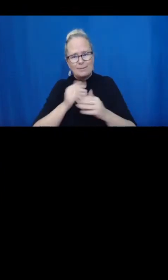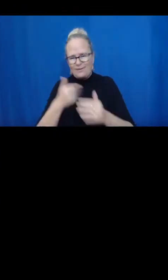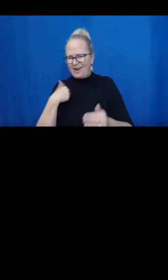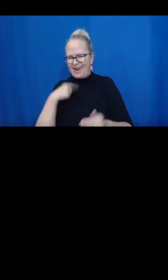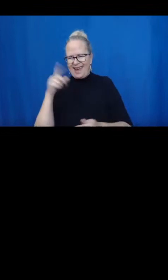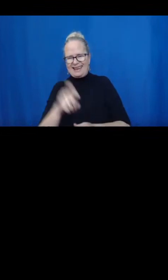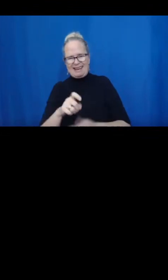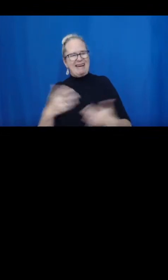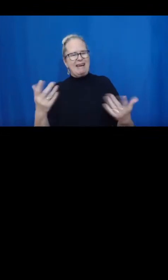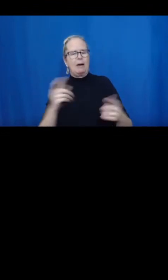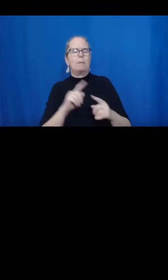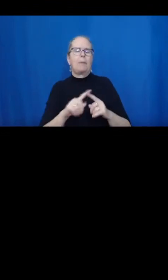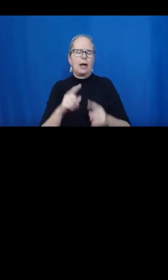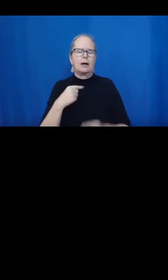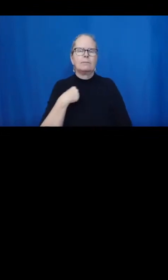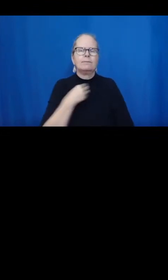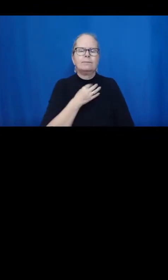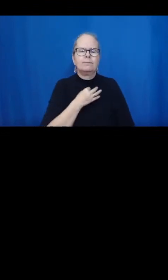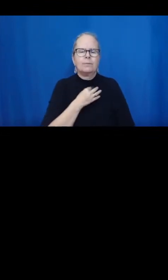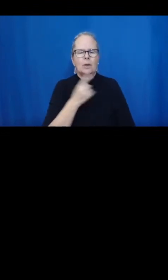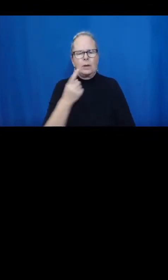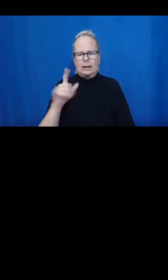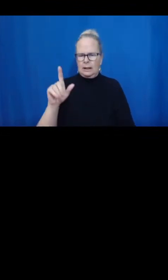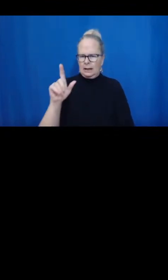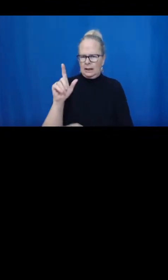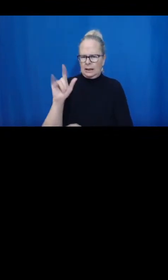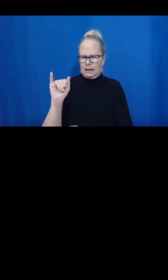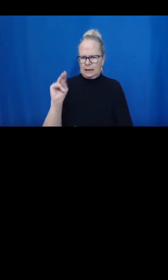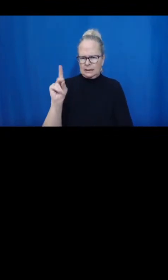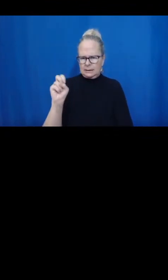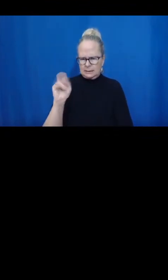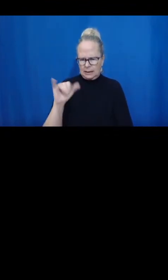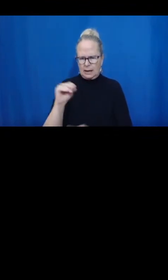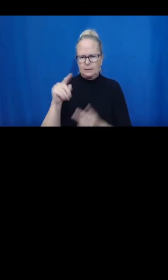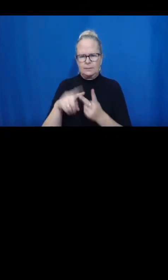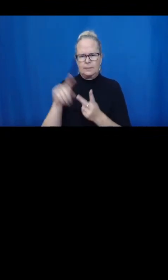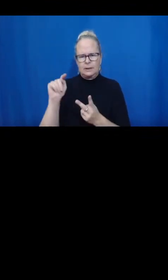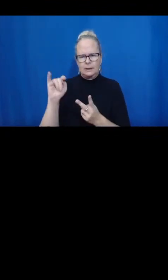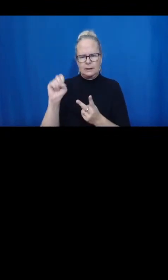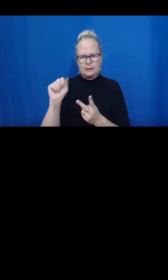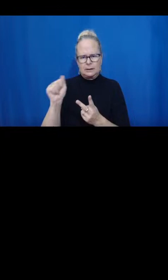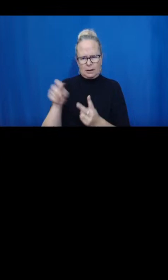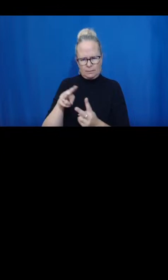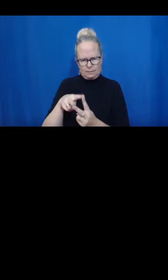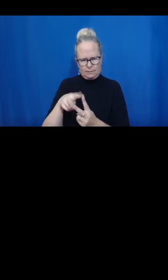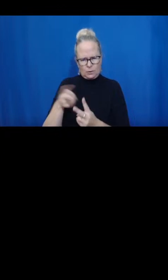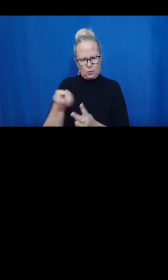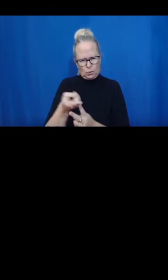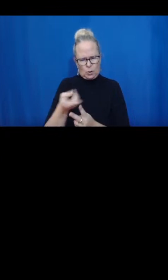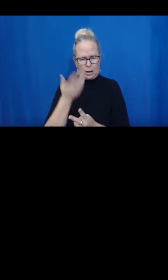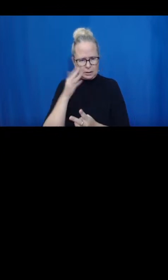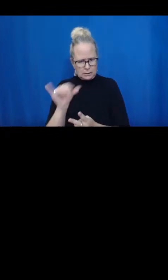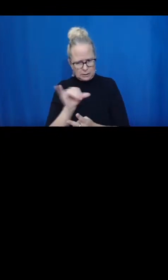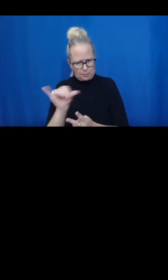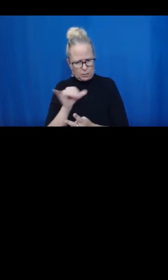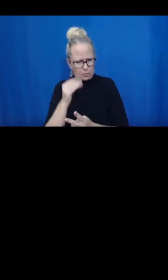And Tisa, we're sharing similar to what you've been hearing in your practices.